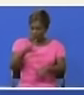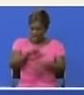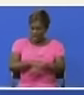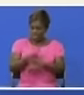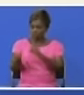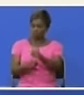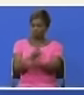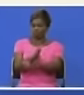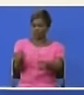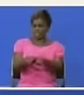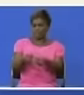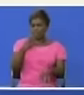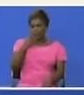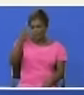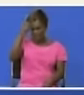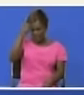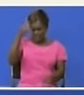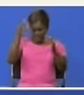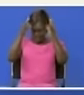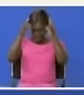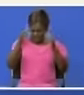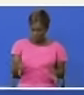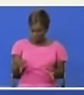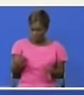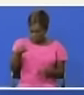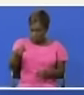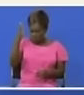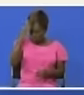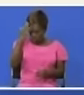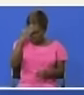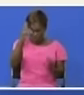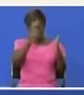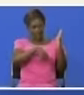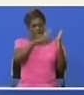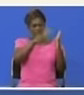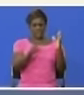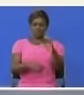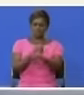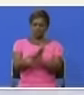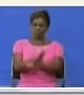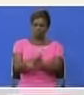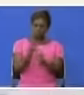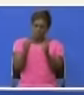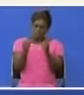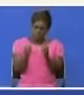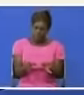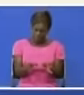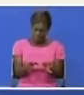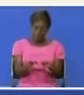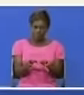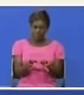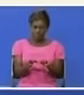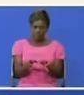movie, Yvonne, as a parent, your decision is informed by the rating in that movie. So if it is rated 13 and you buy it and